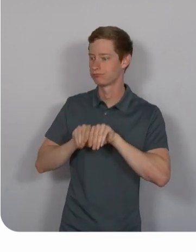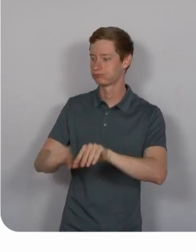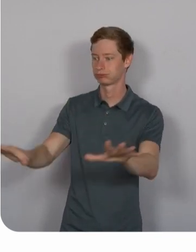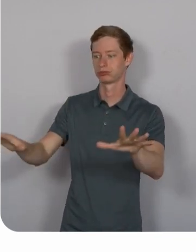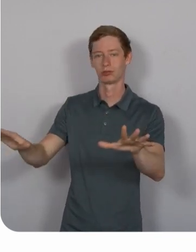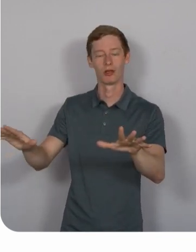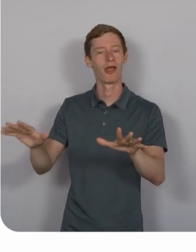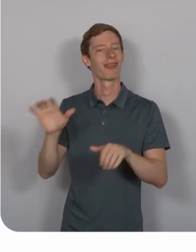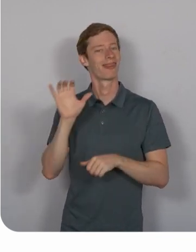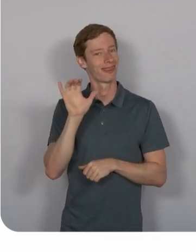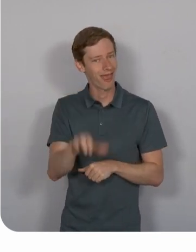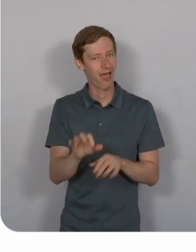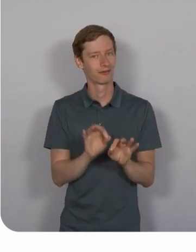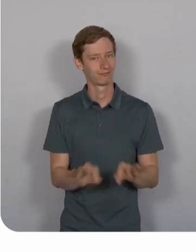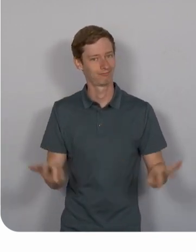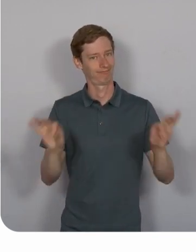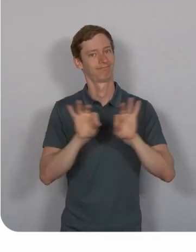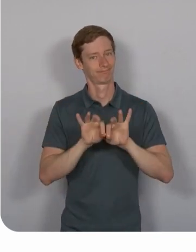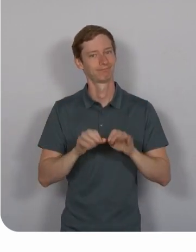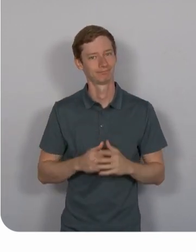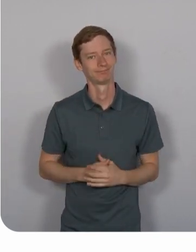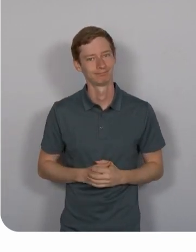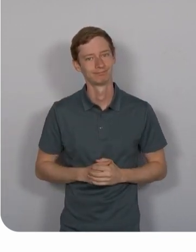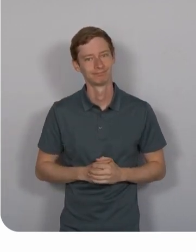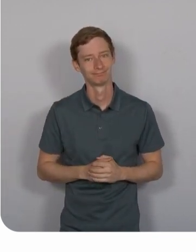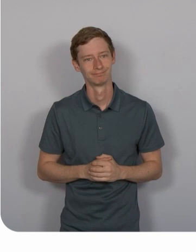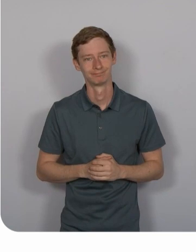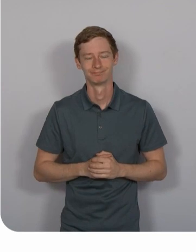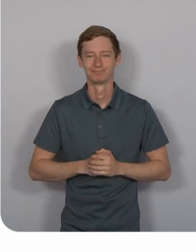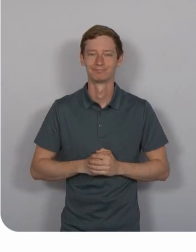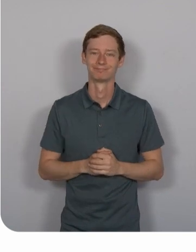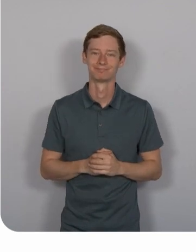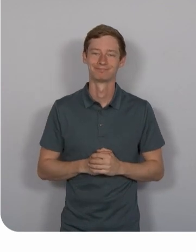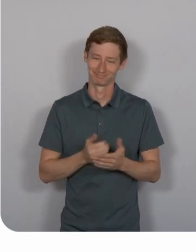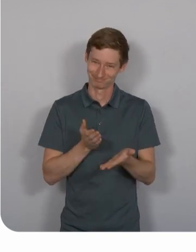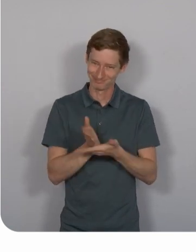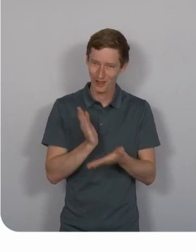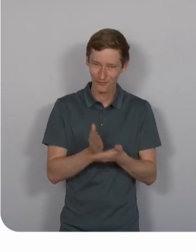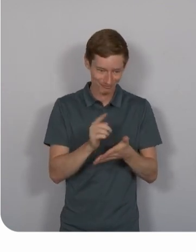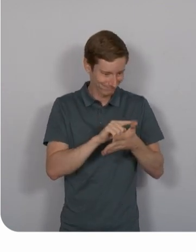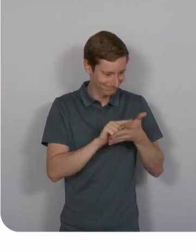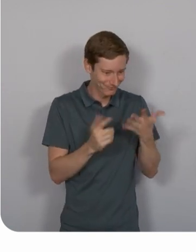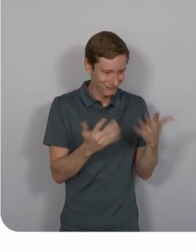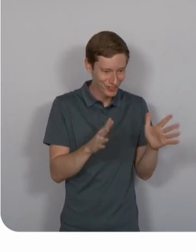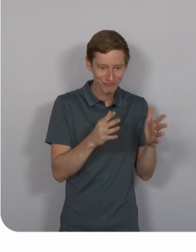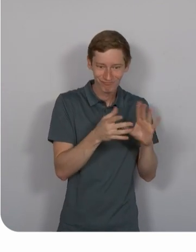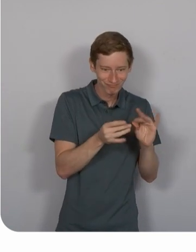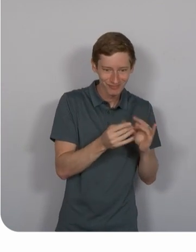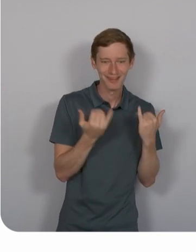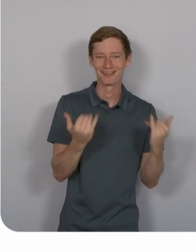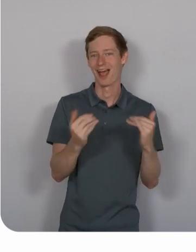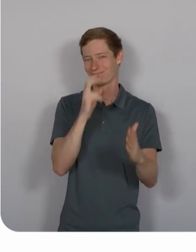big part of what we do, and I think that that's really important too. All right, so with that all said, let's jump right in.